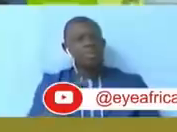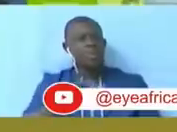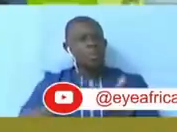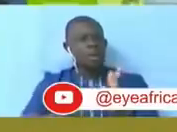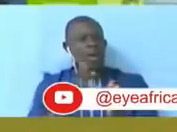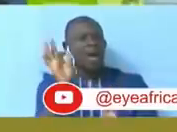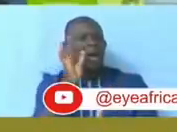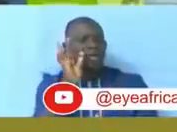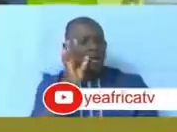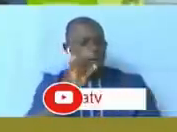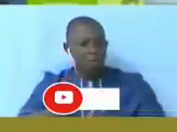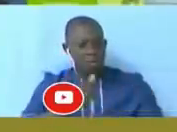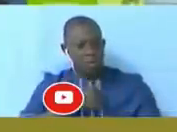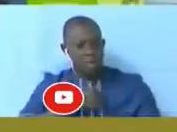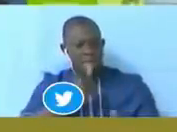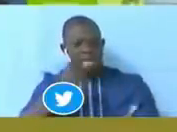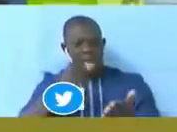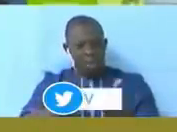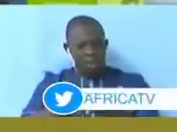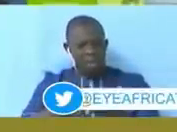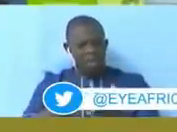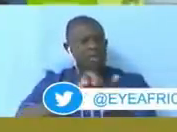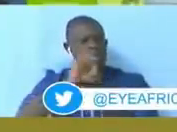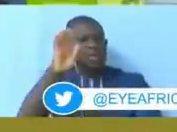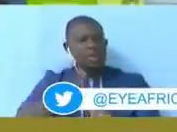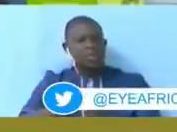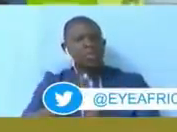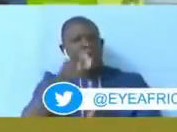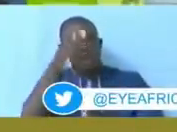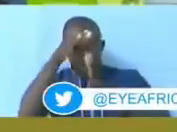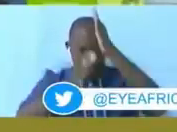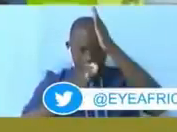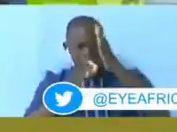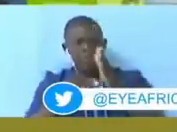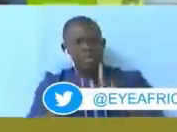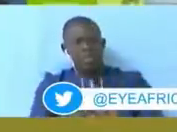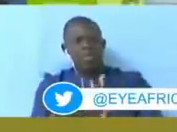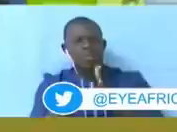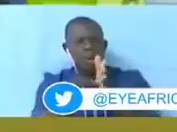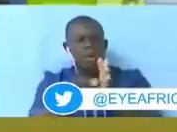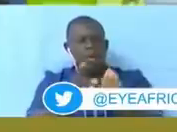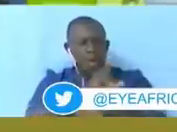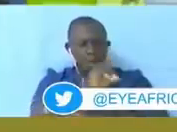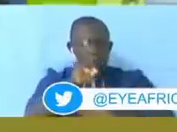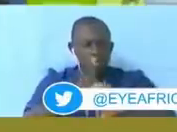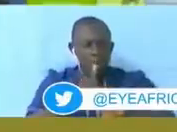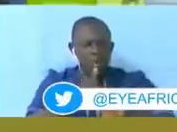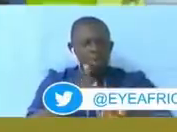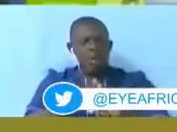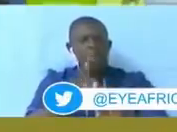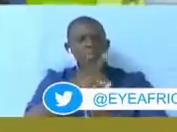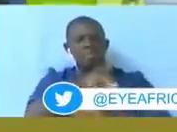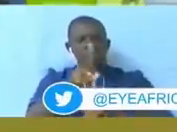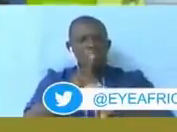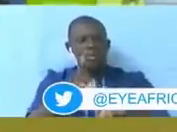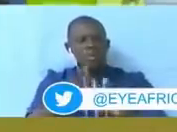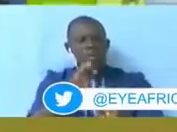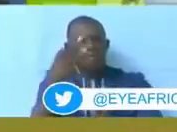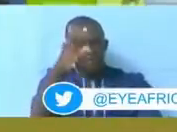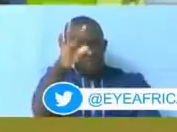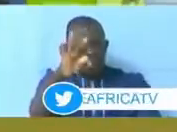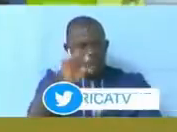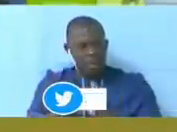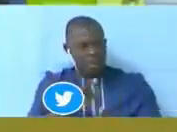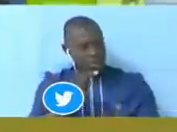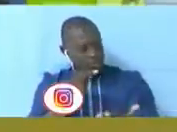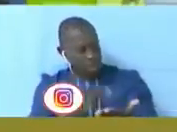letter that I addressed to the army commander in Farafenya, but this time round it was the army commander who was writing to me, Babkar Jata, with a very rude